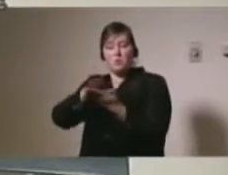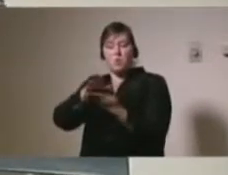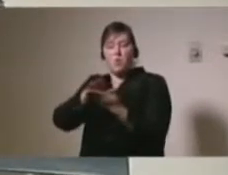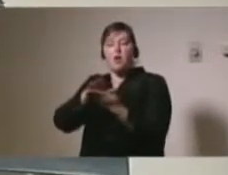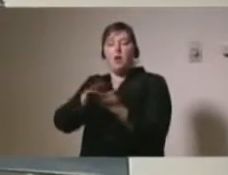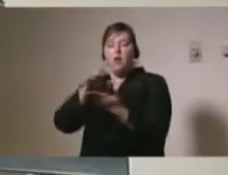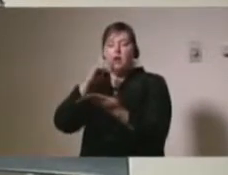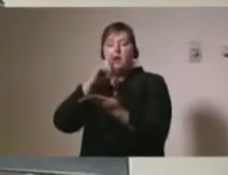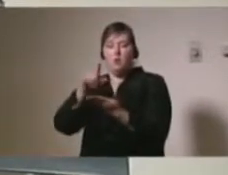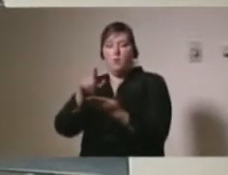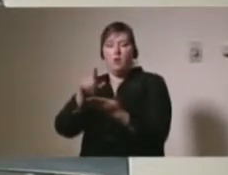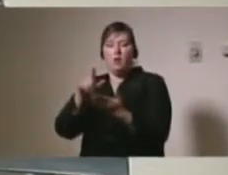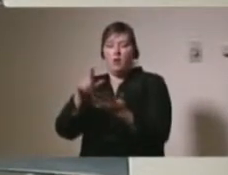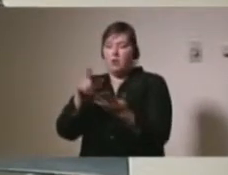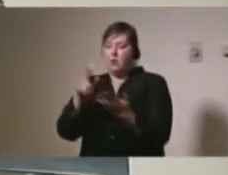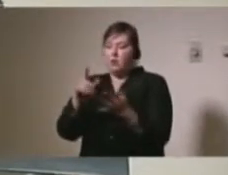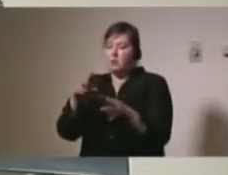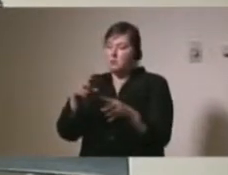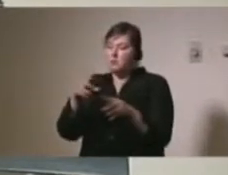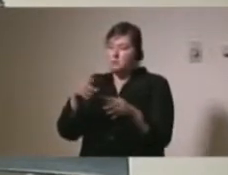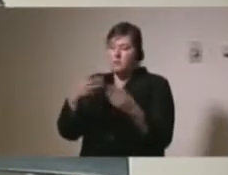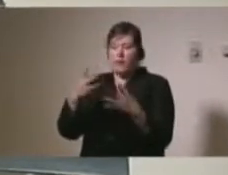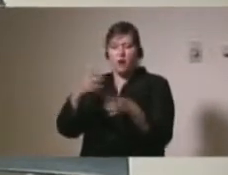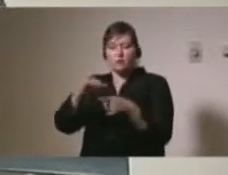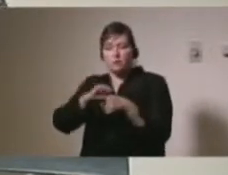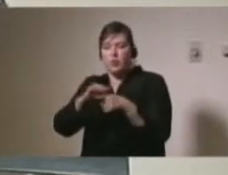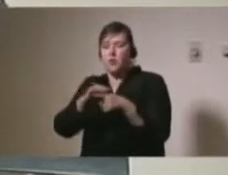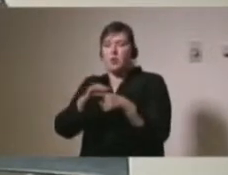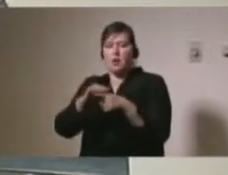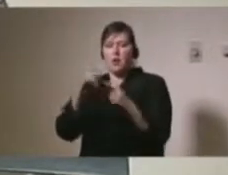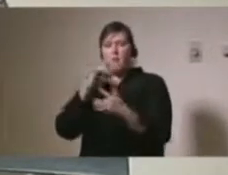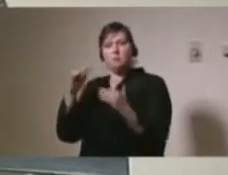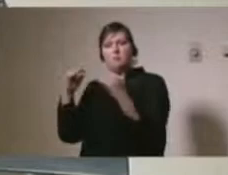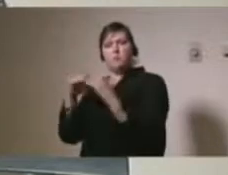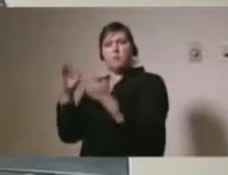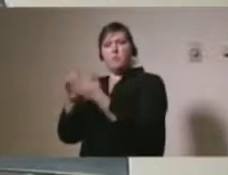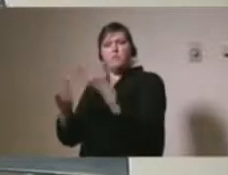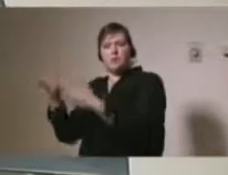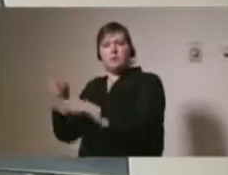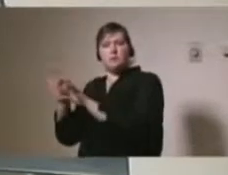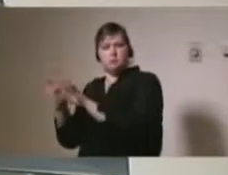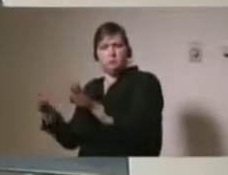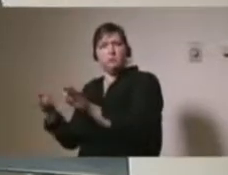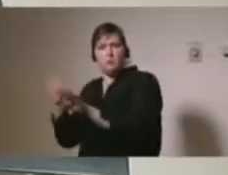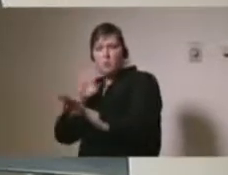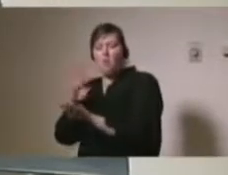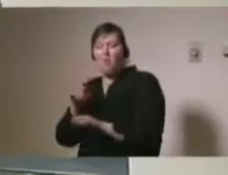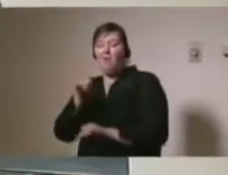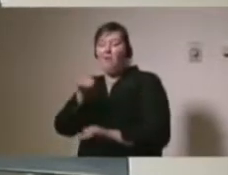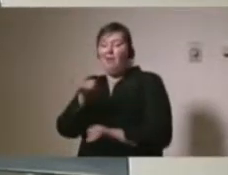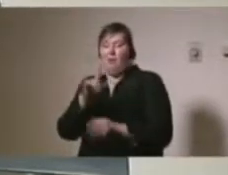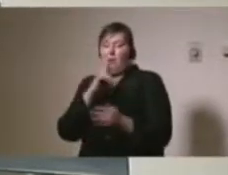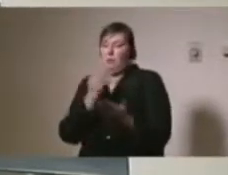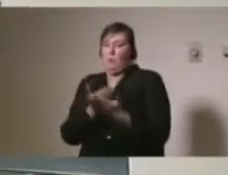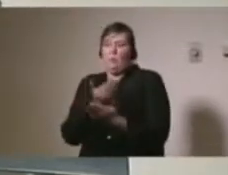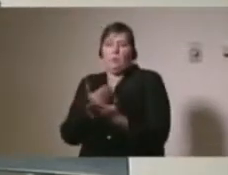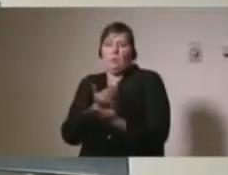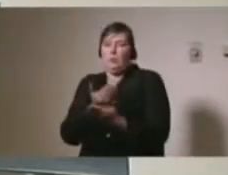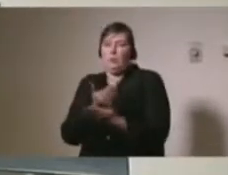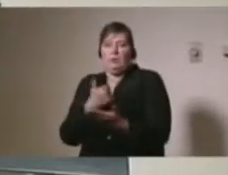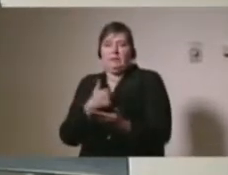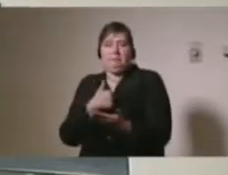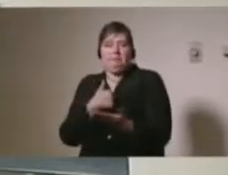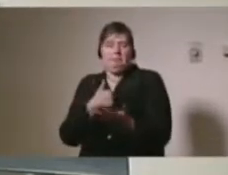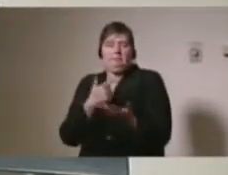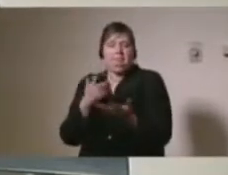diploma equivalent to university diplomas. This has just started. I can't tell you too much about it because it's just